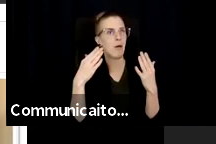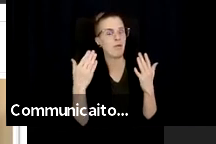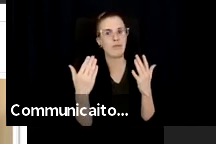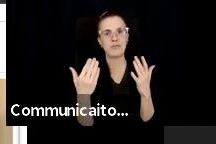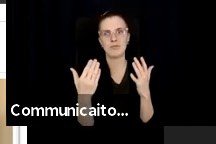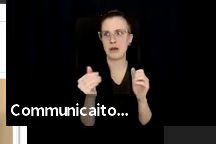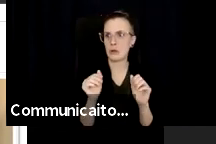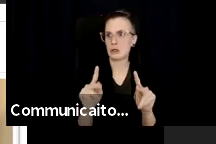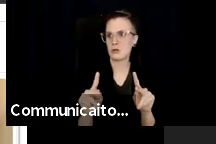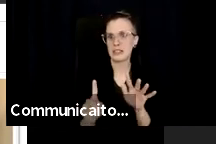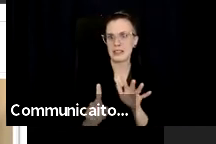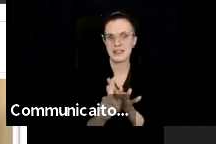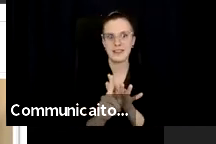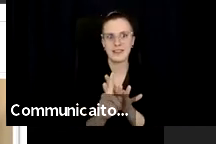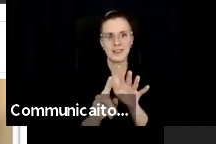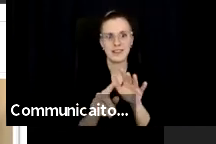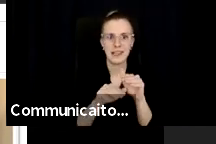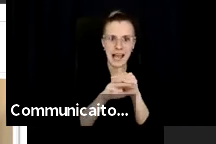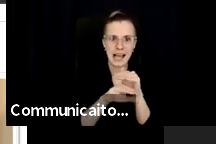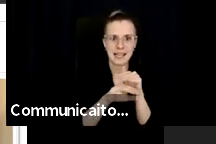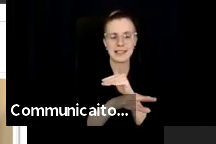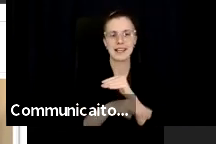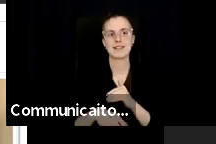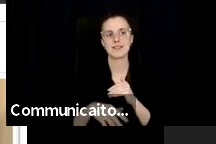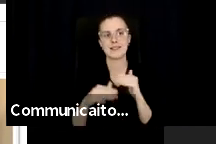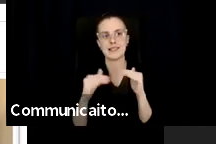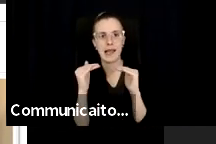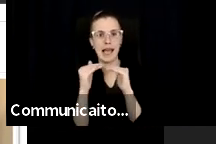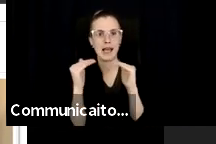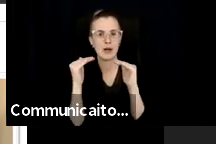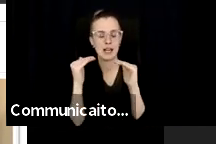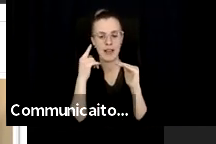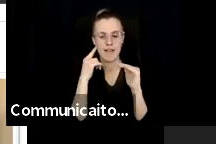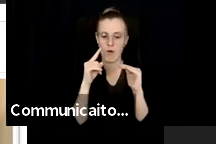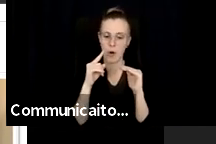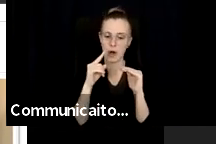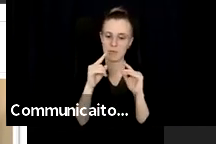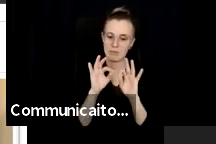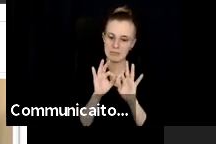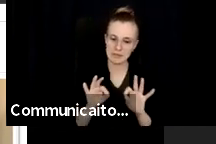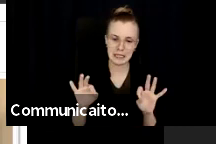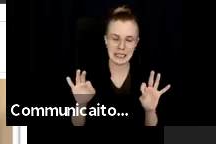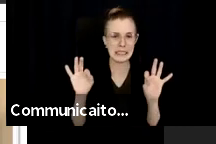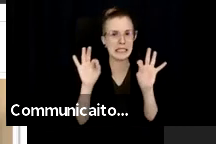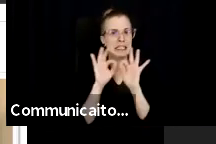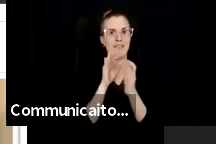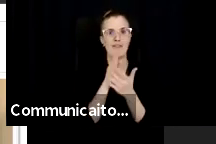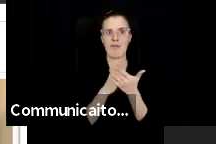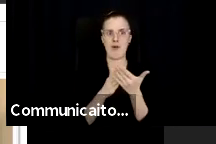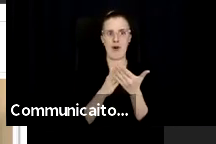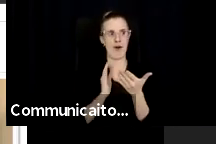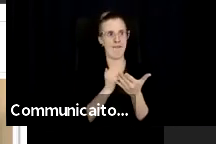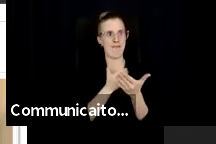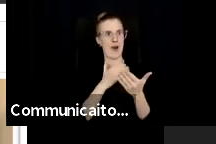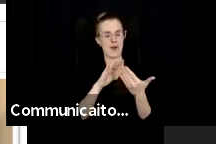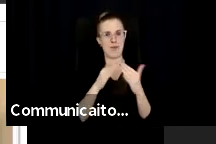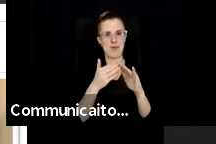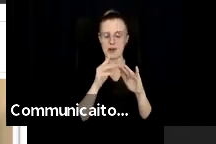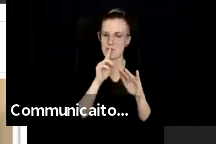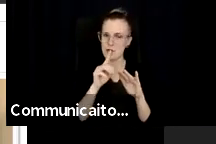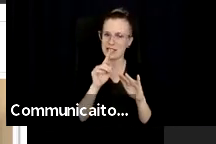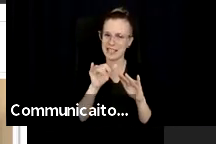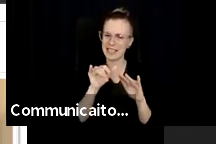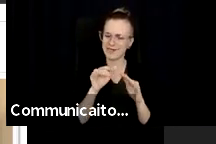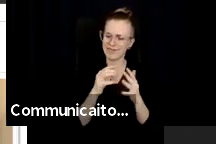access, equity for a significant part of our community, and is something that really deserves